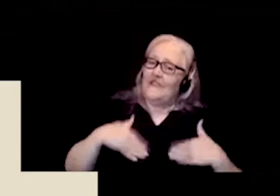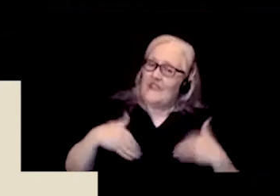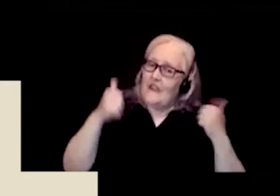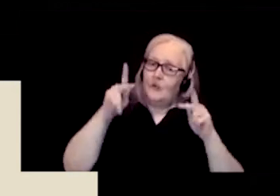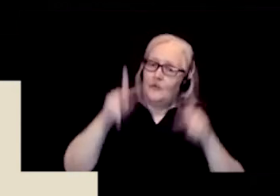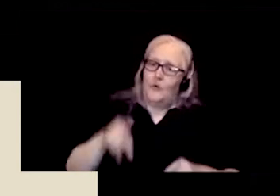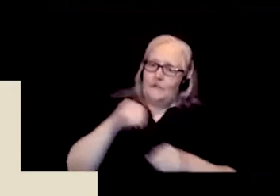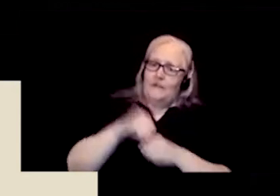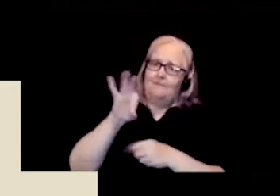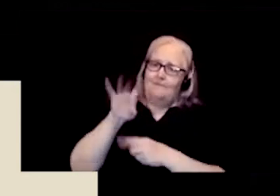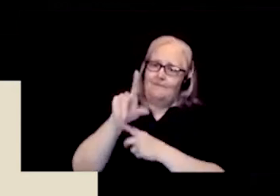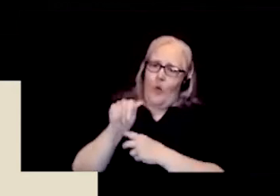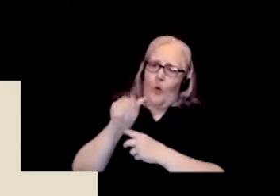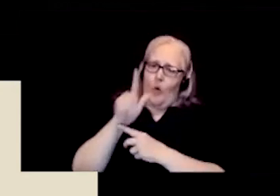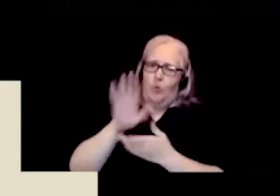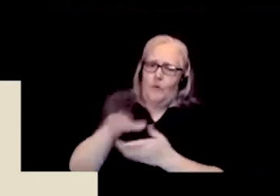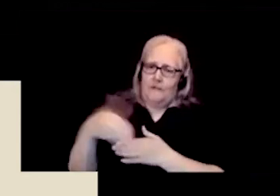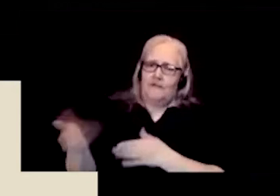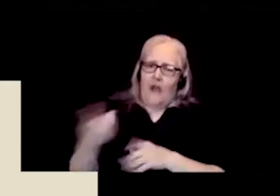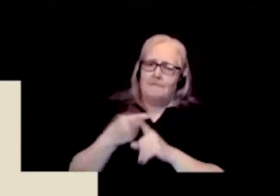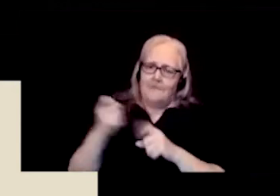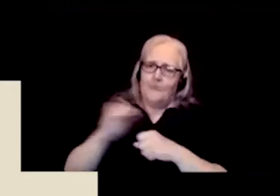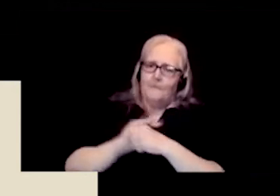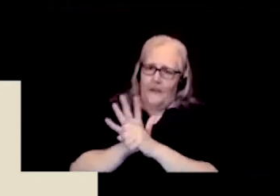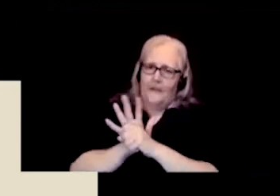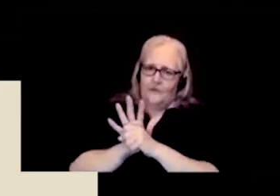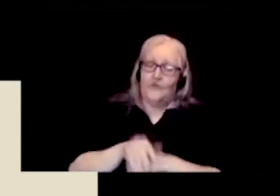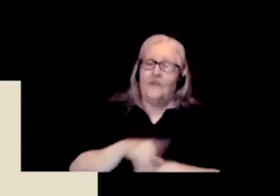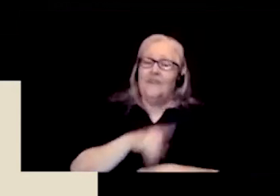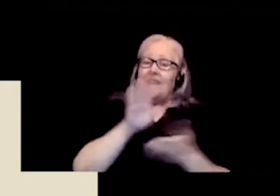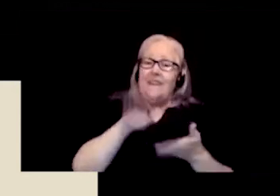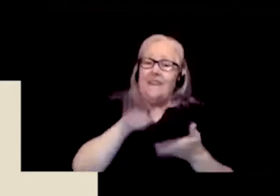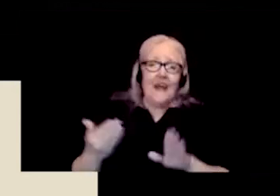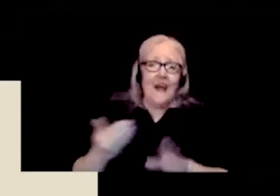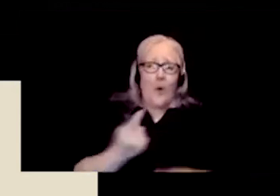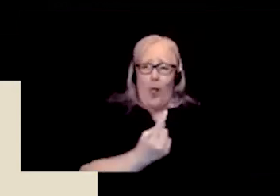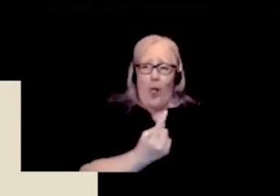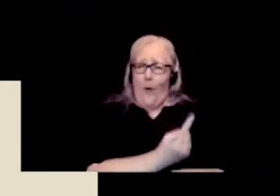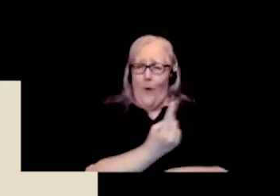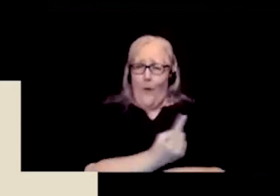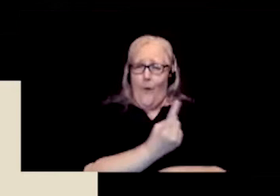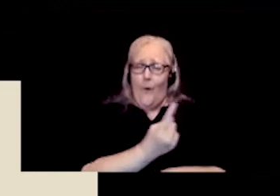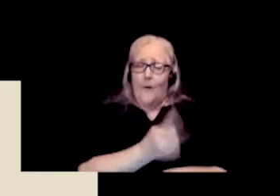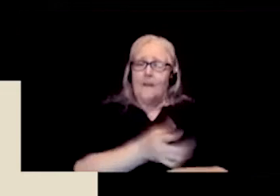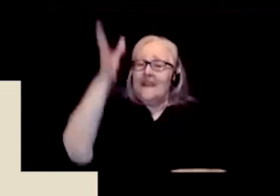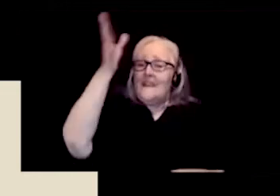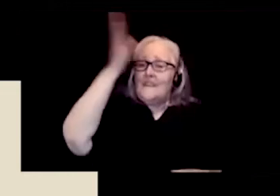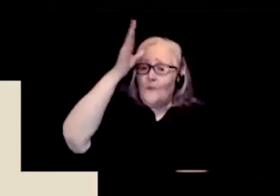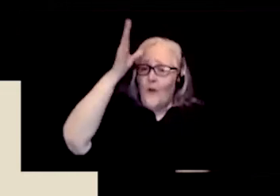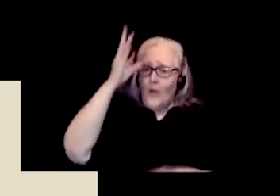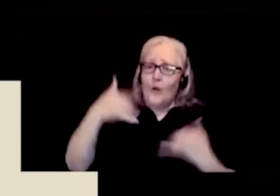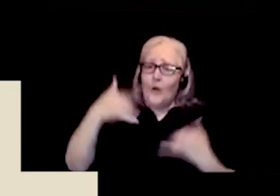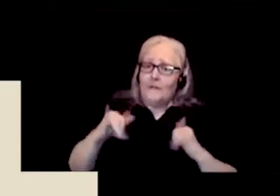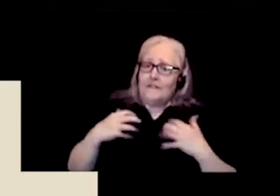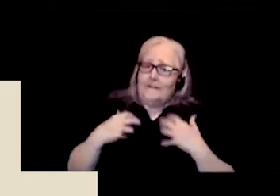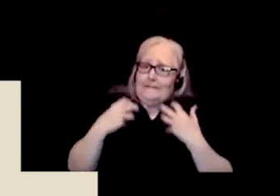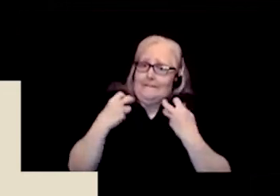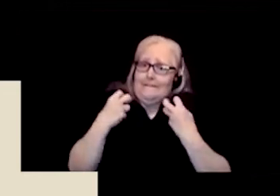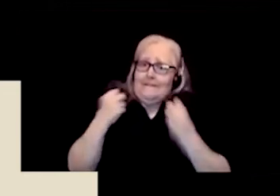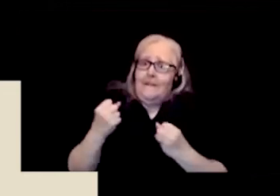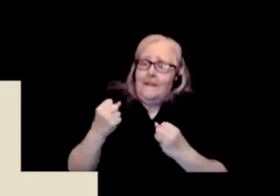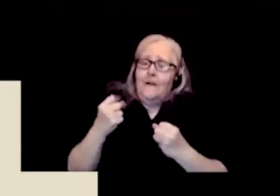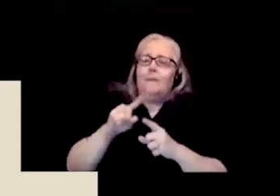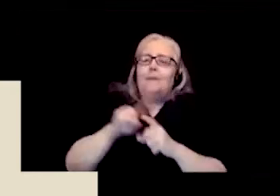Florida. Daquan died alone while his father recovered from COVID-19 at a different